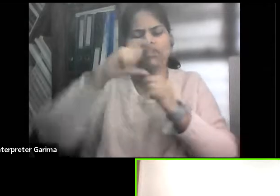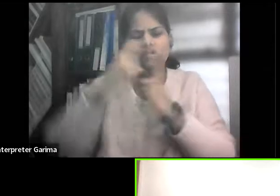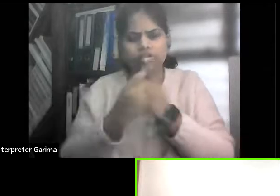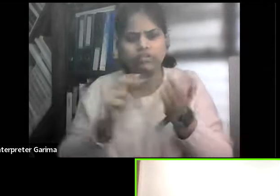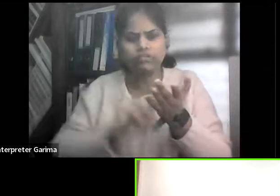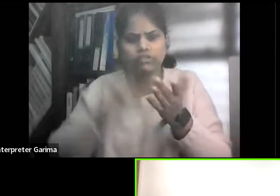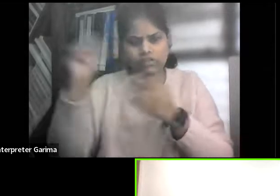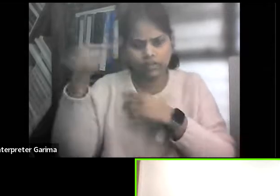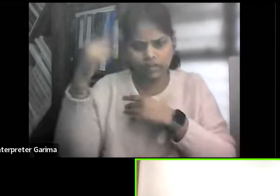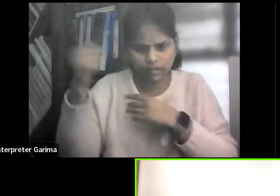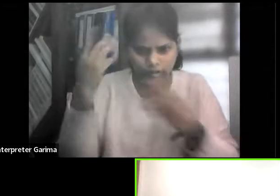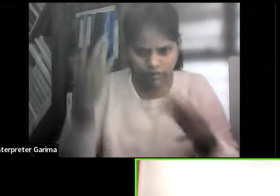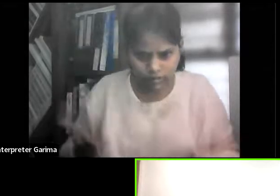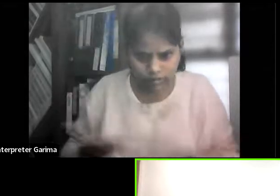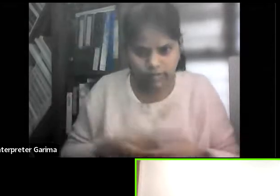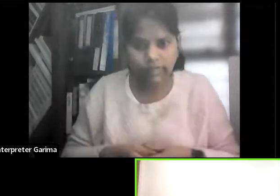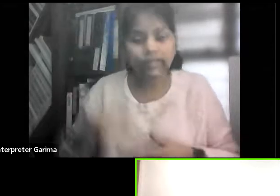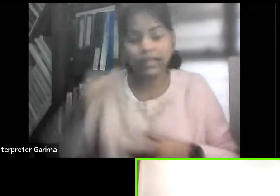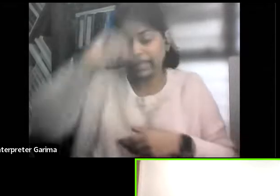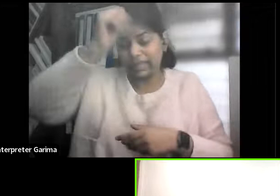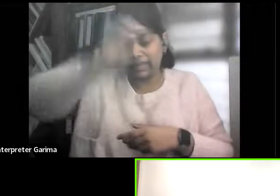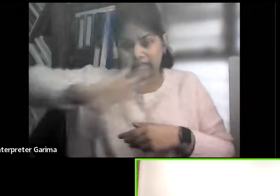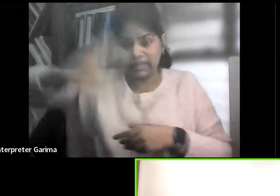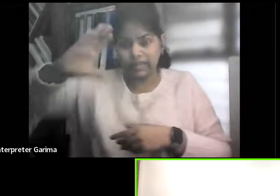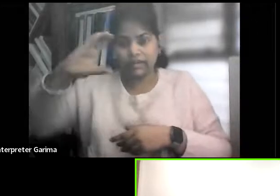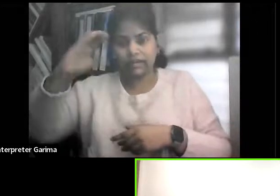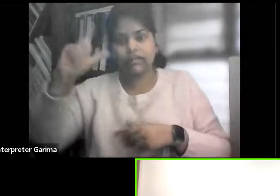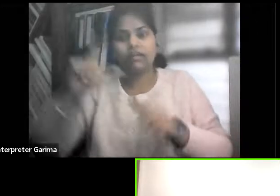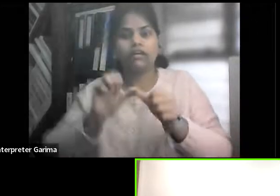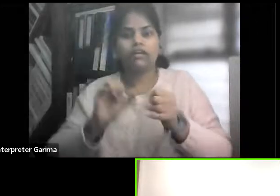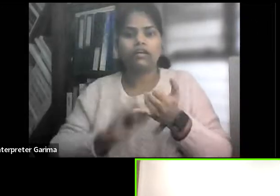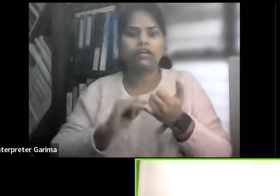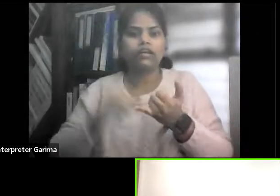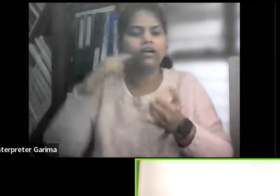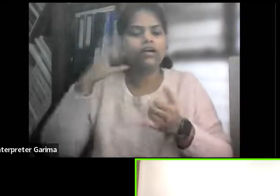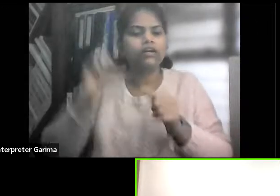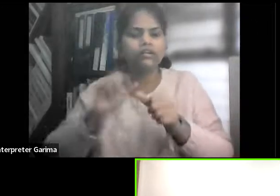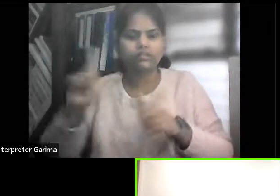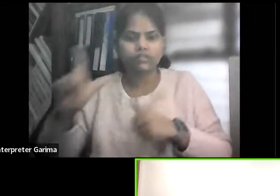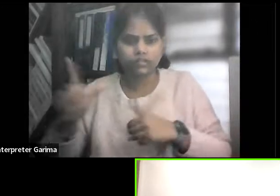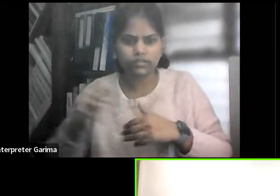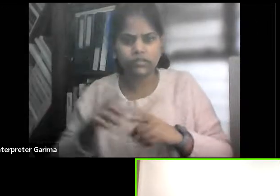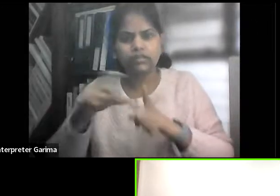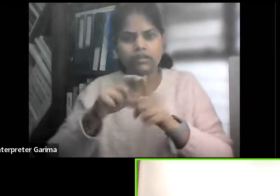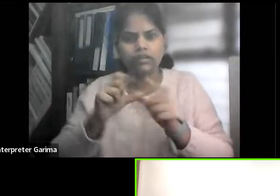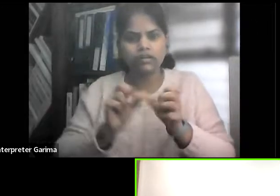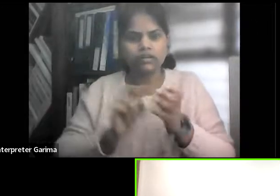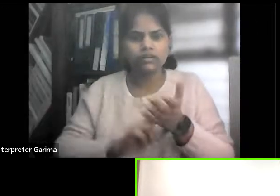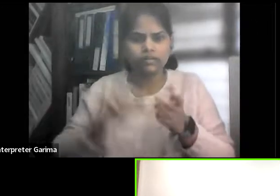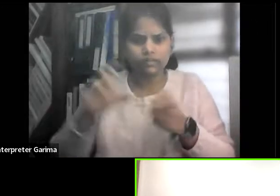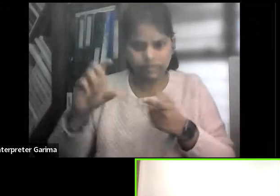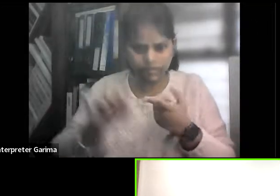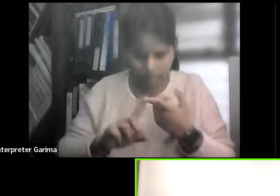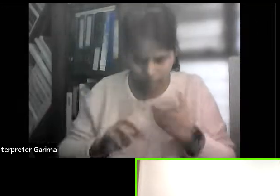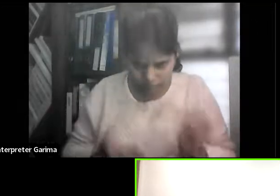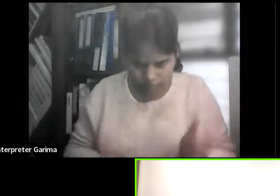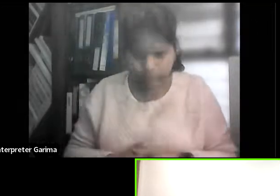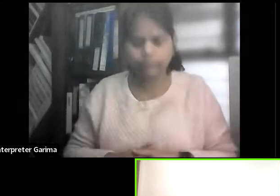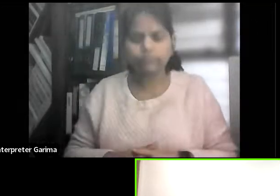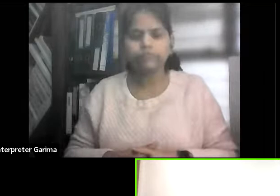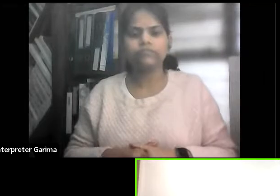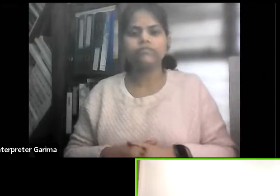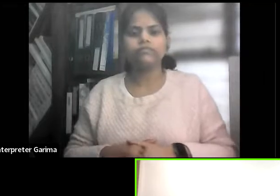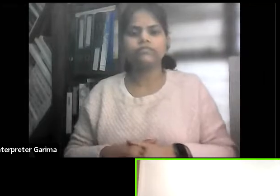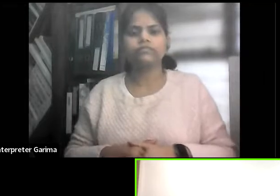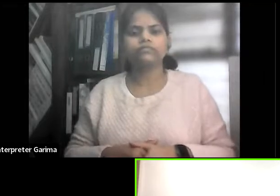Indian classical dance. Referring to the contribution of Maya Rao in standardizing mudras in Kathak, the two highlight the significant shift